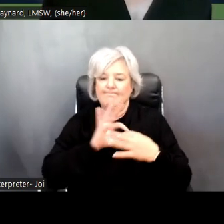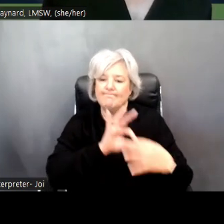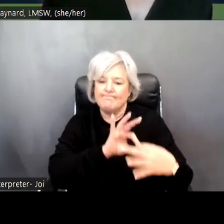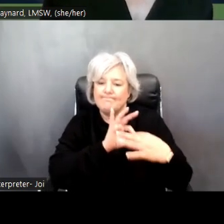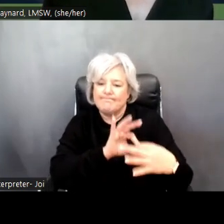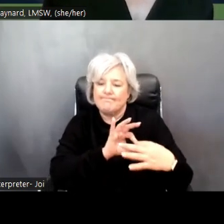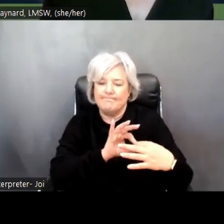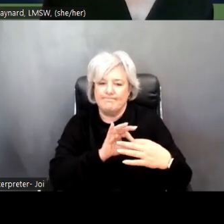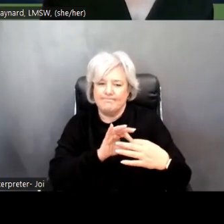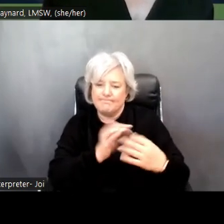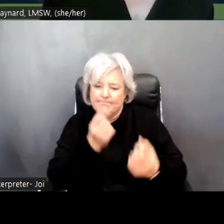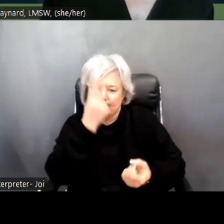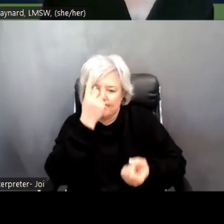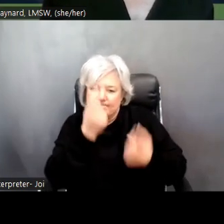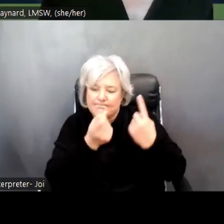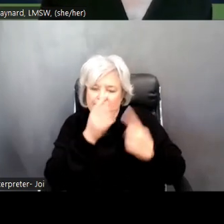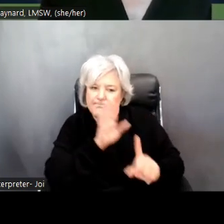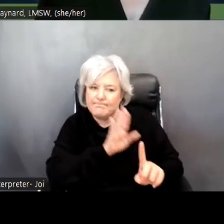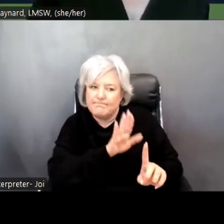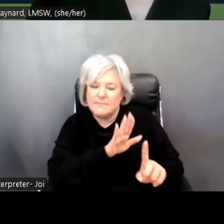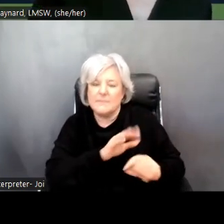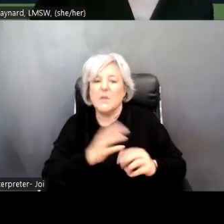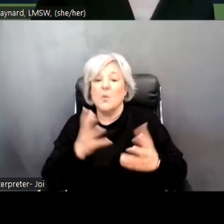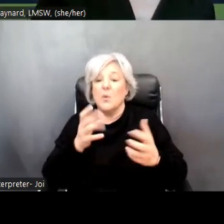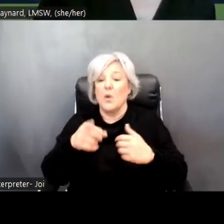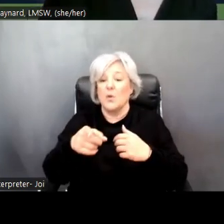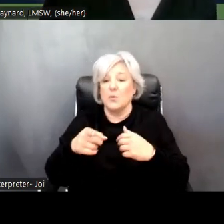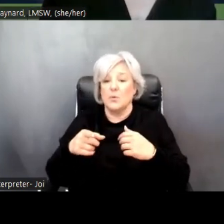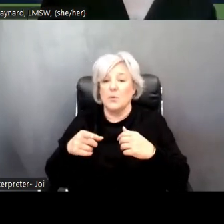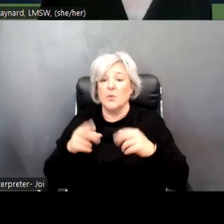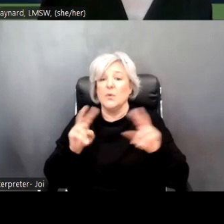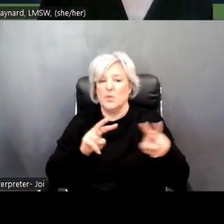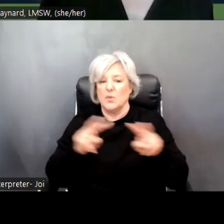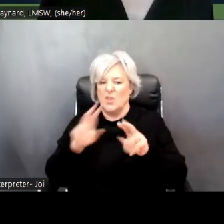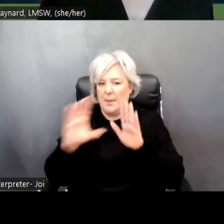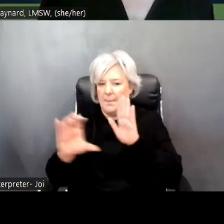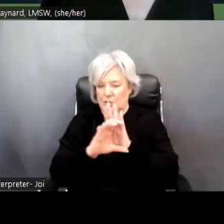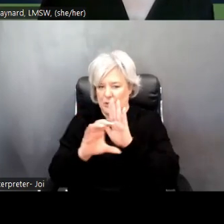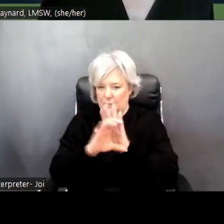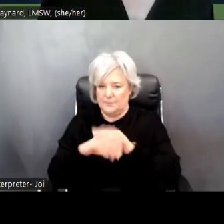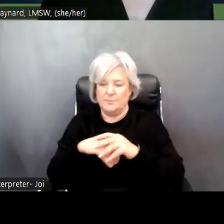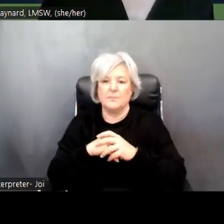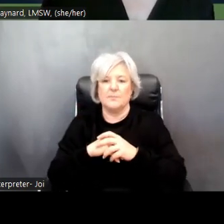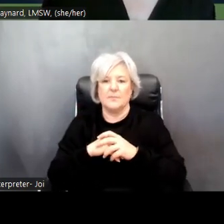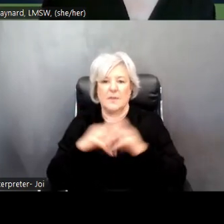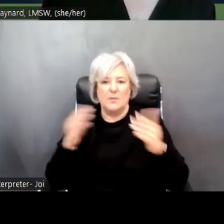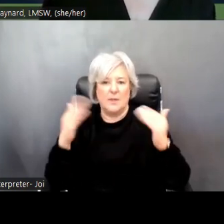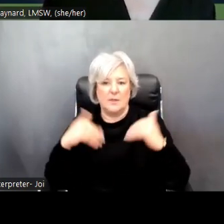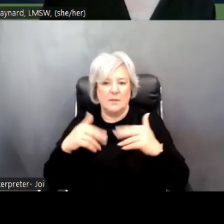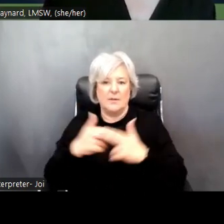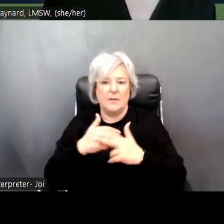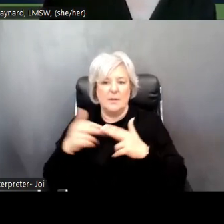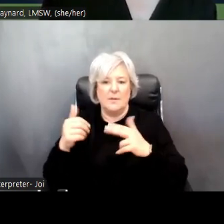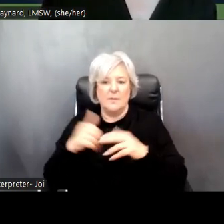attachment. So we want you to take a look at a photograph. If we can get the next slide,